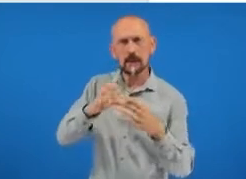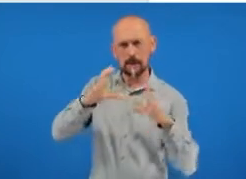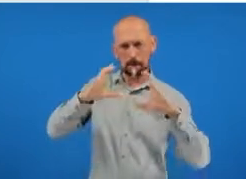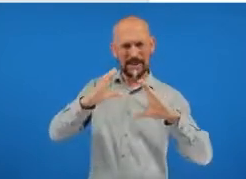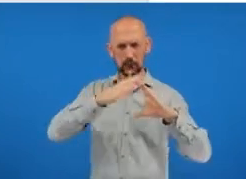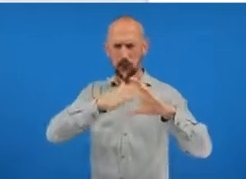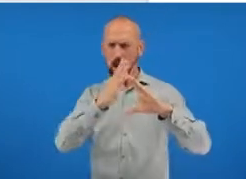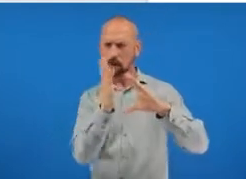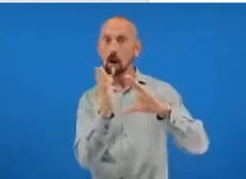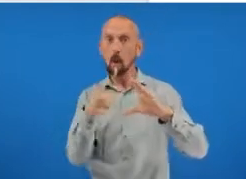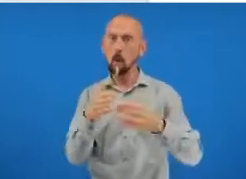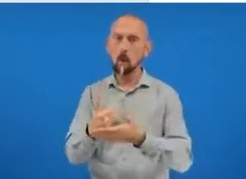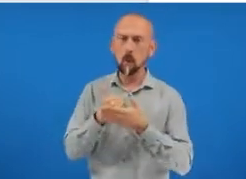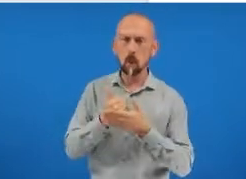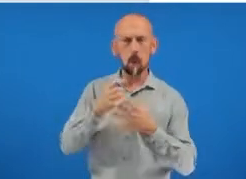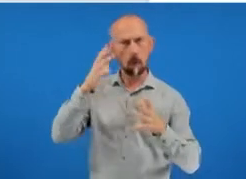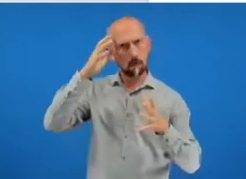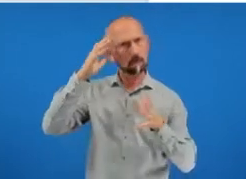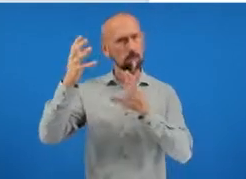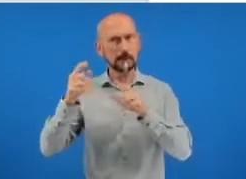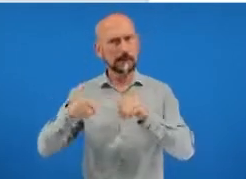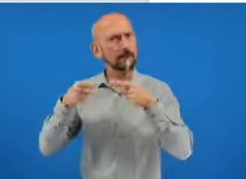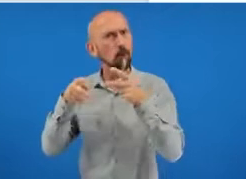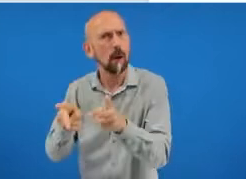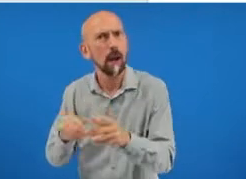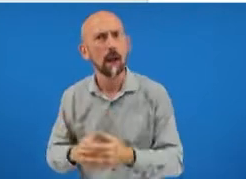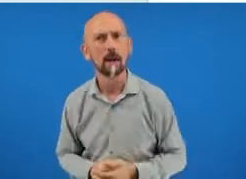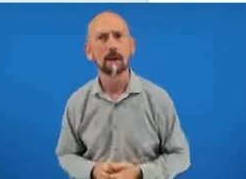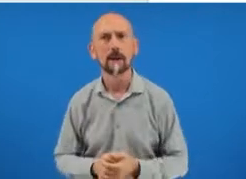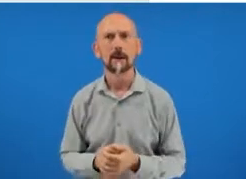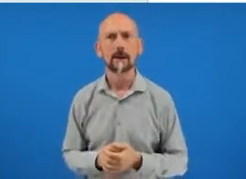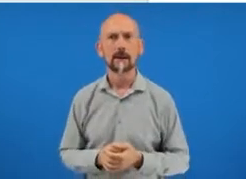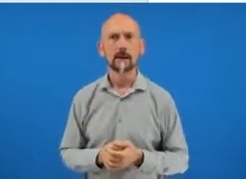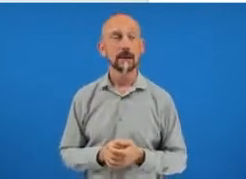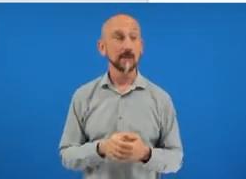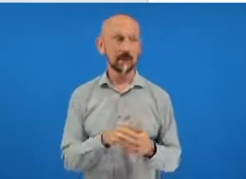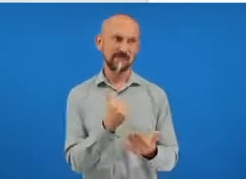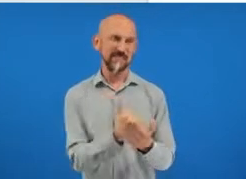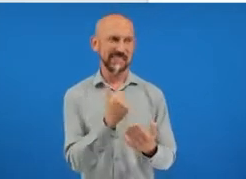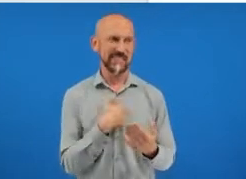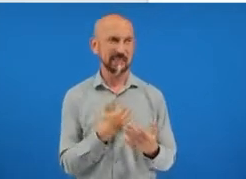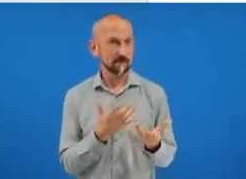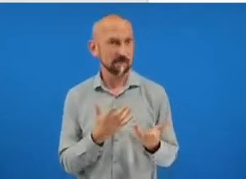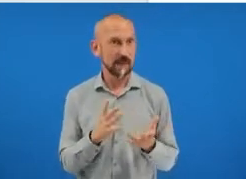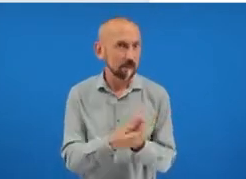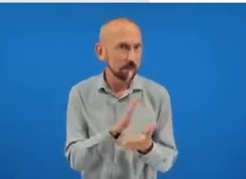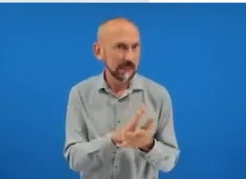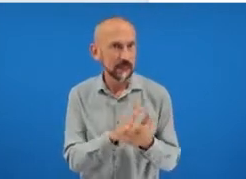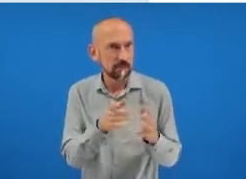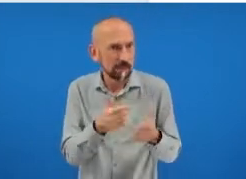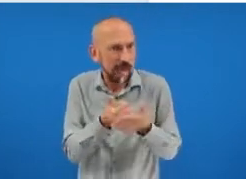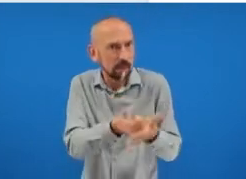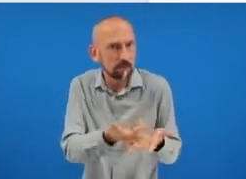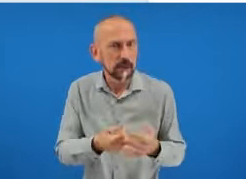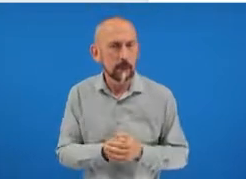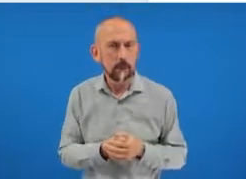really changed how I think about it. That's really great to hear. I'm so glad that was helpful for you. And I guess what we